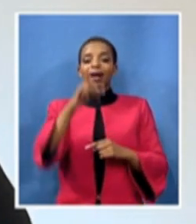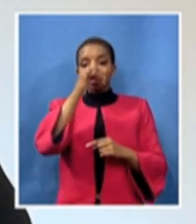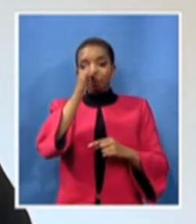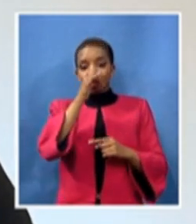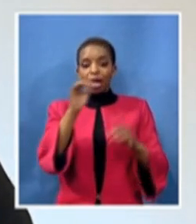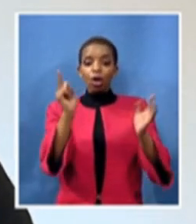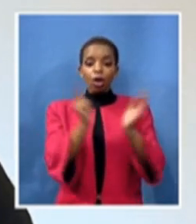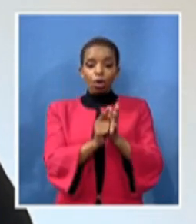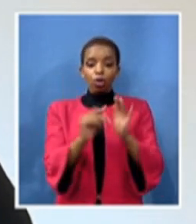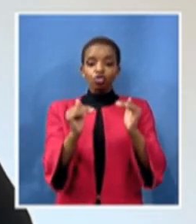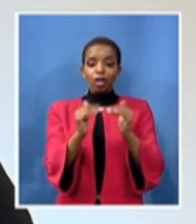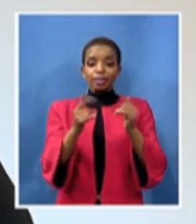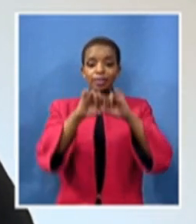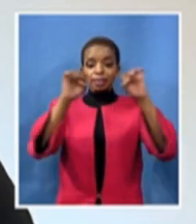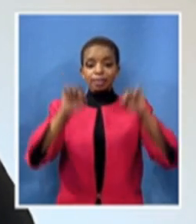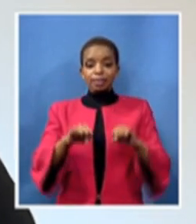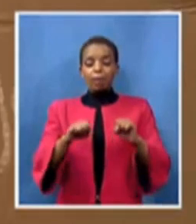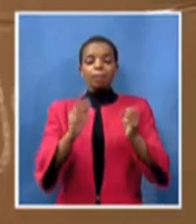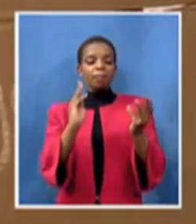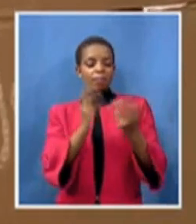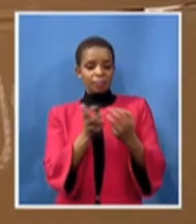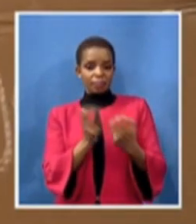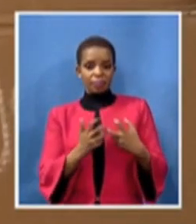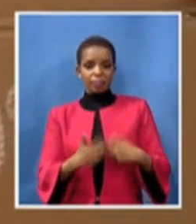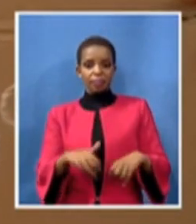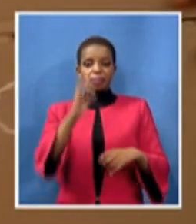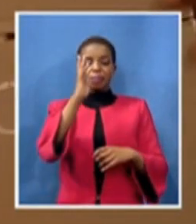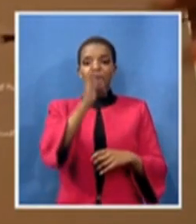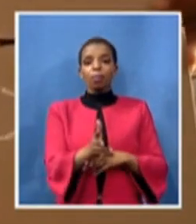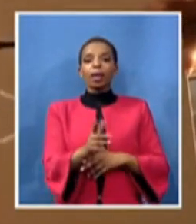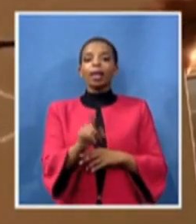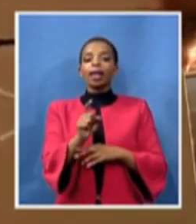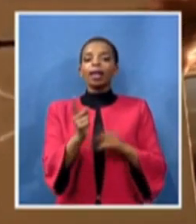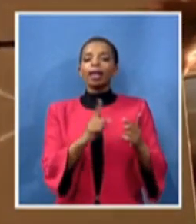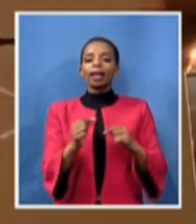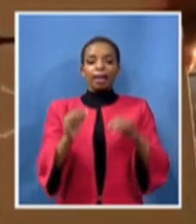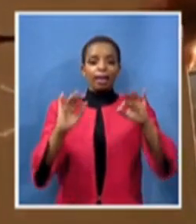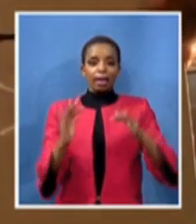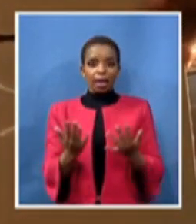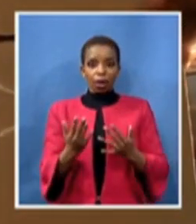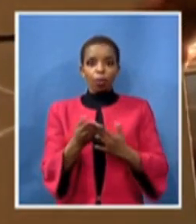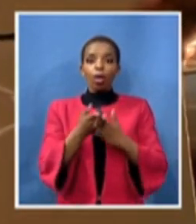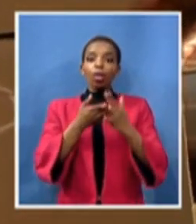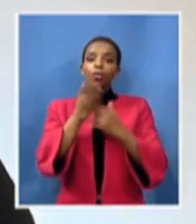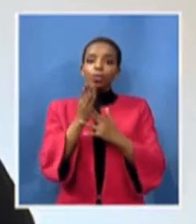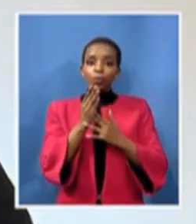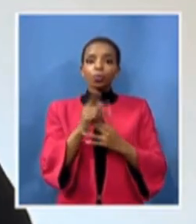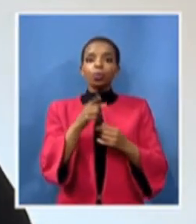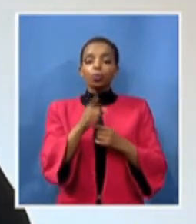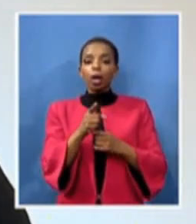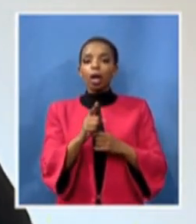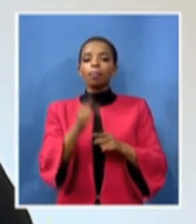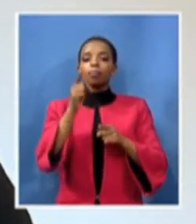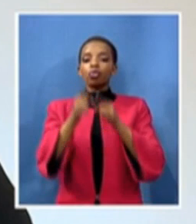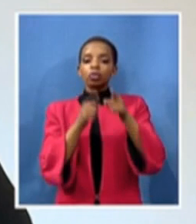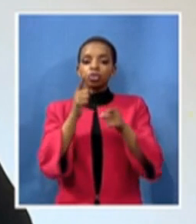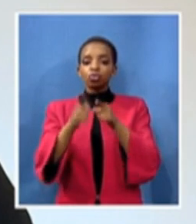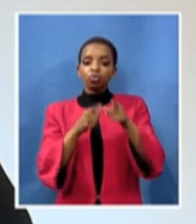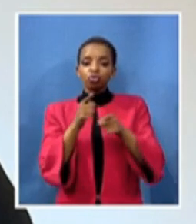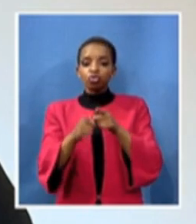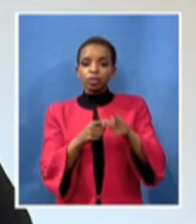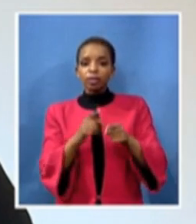have begun through our sexual offenses prosecution, which limits secondary victimization. This, along